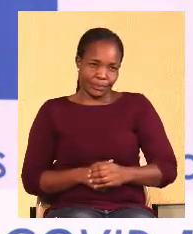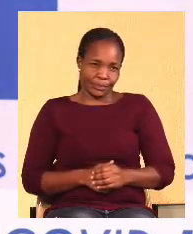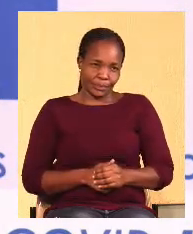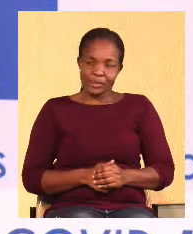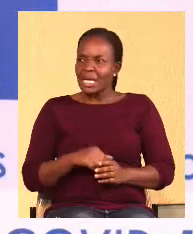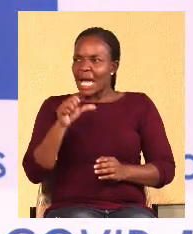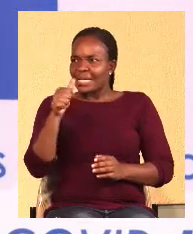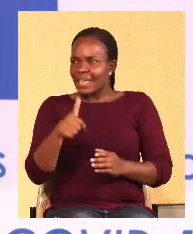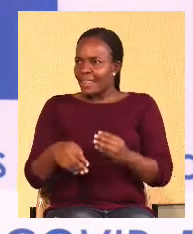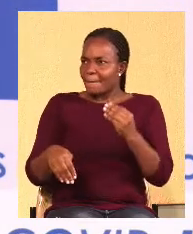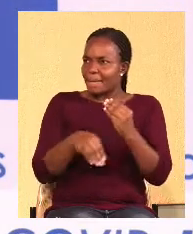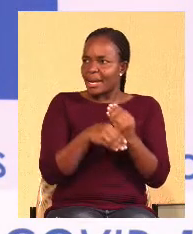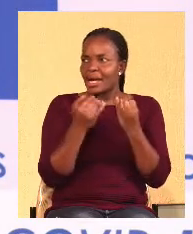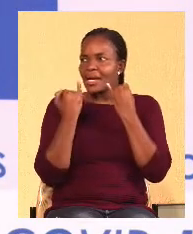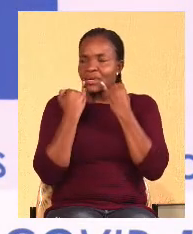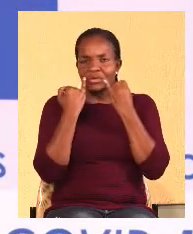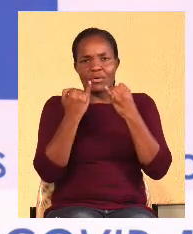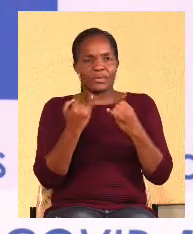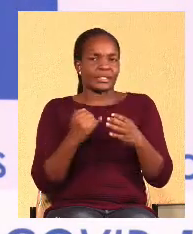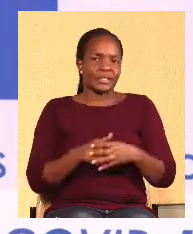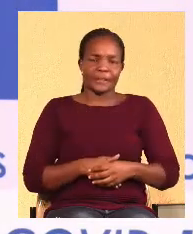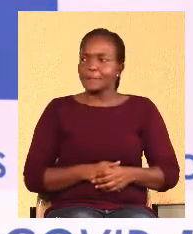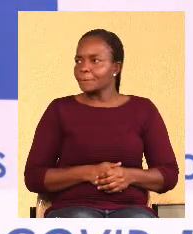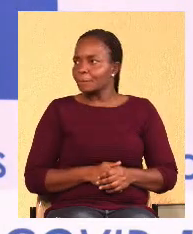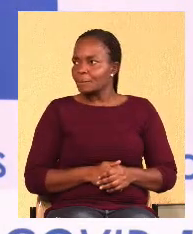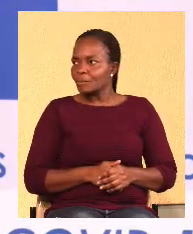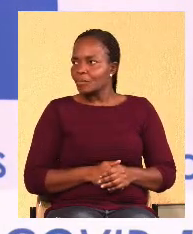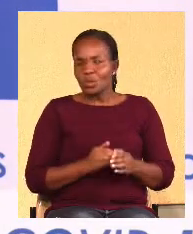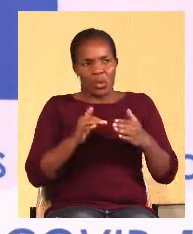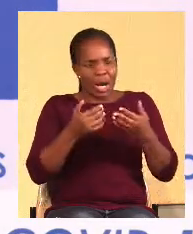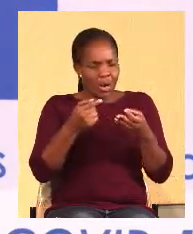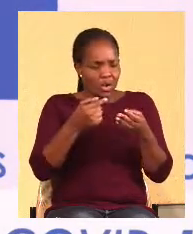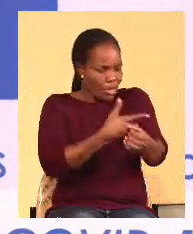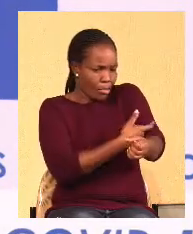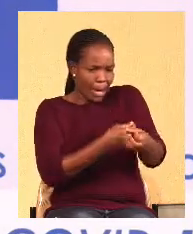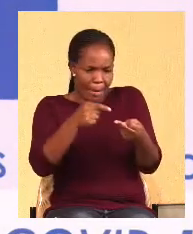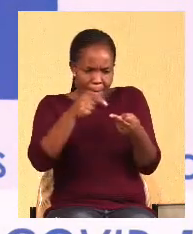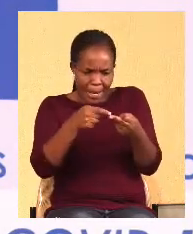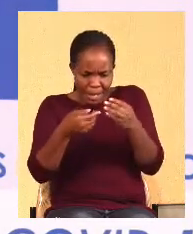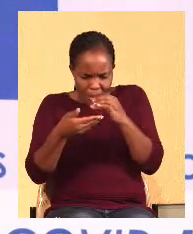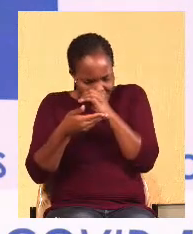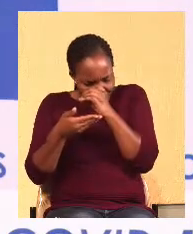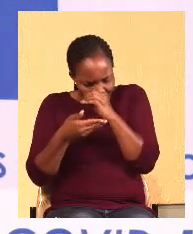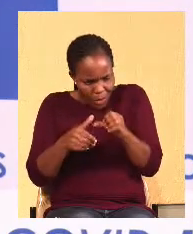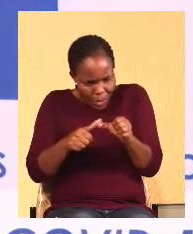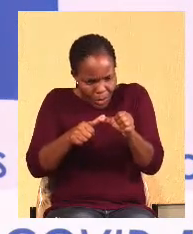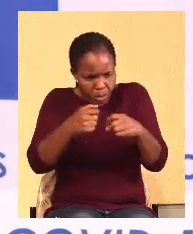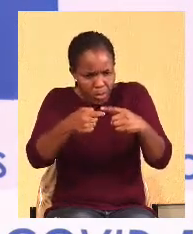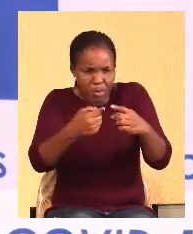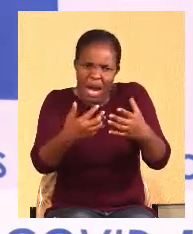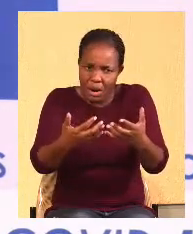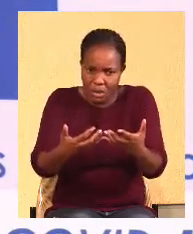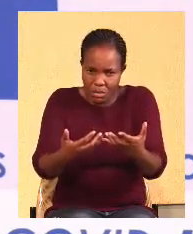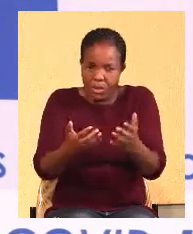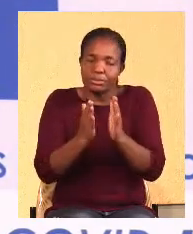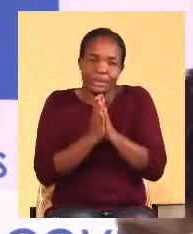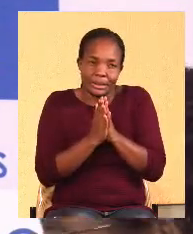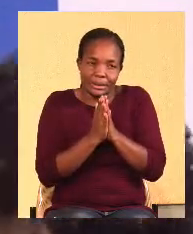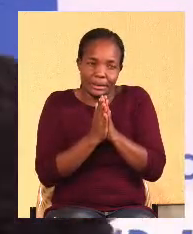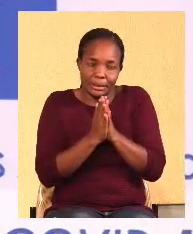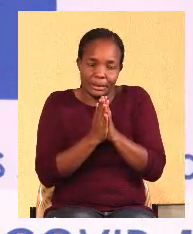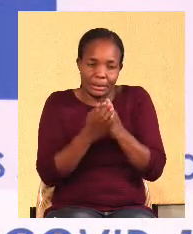additional information about the how the testing will proceed will be most welcome. Thank you very much. Thank you very